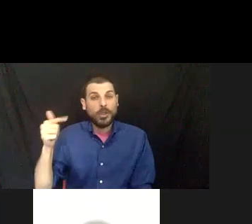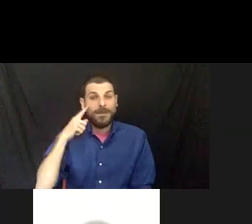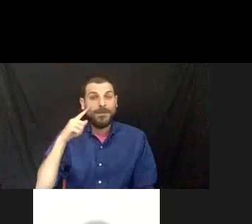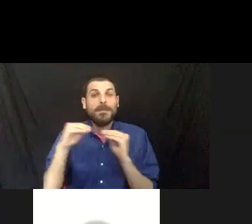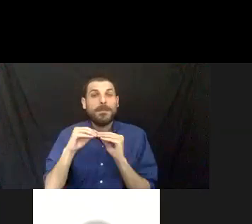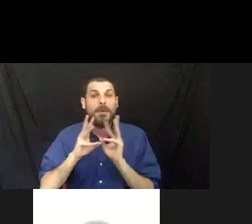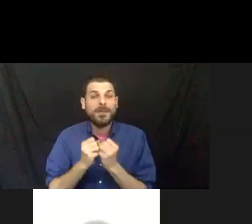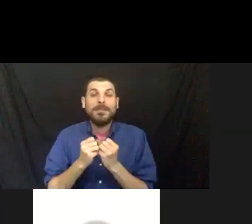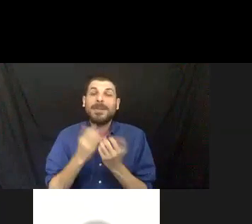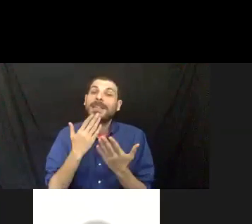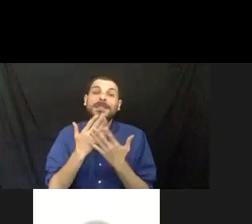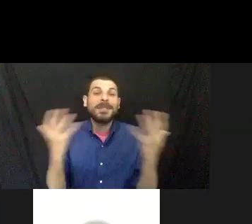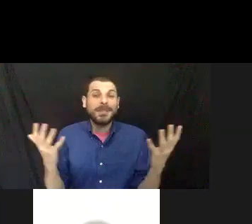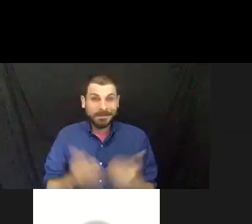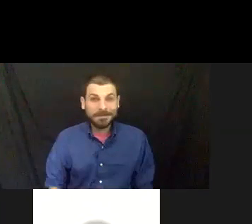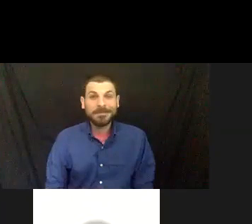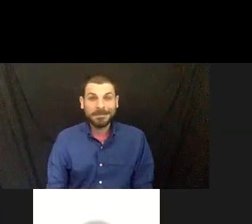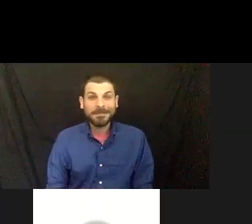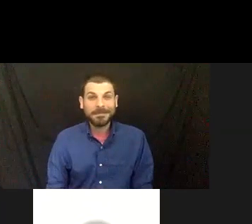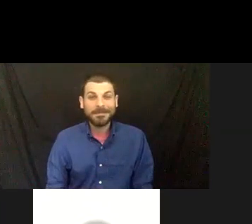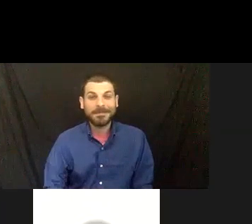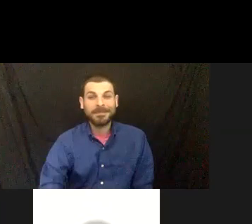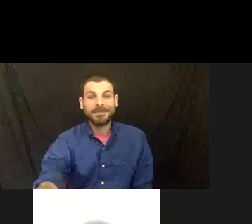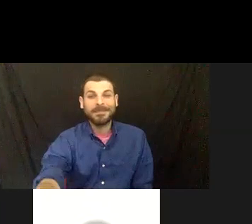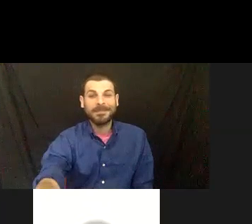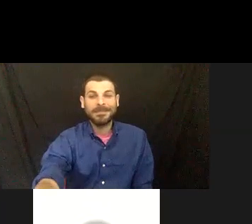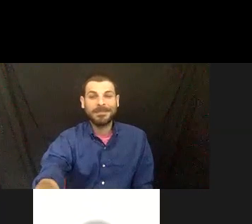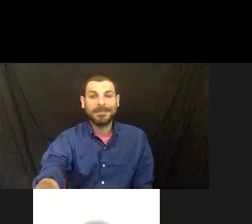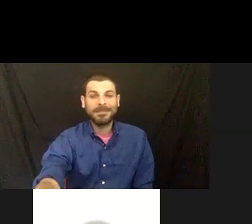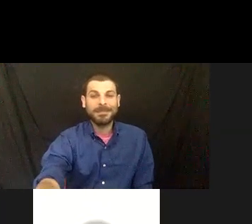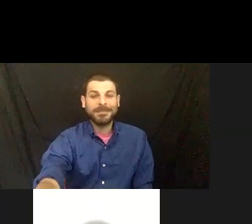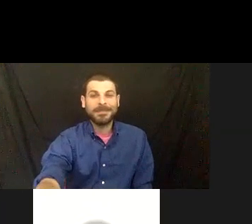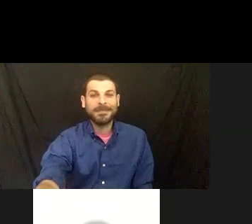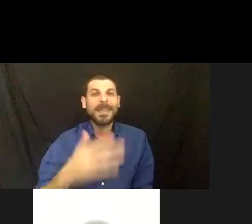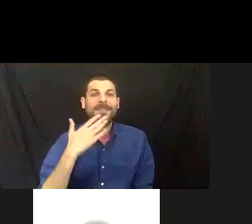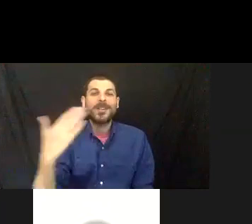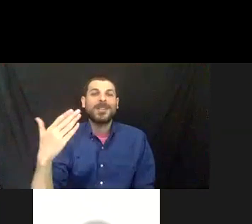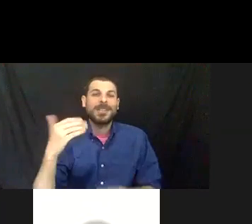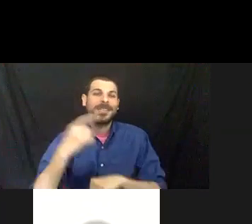so much. Have a good day.